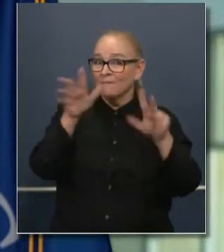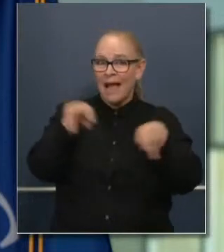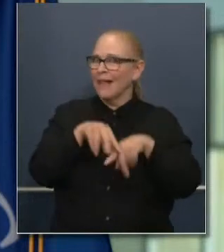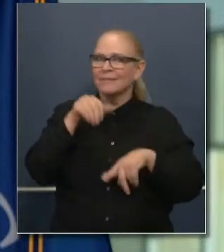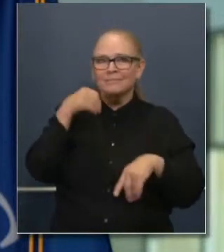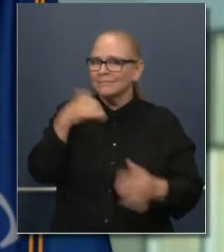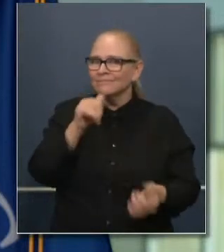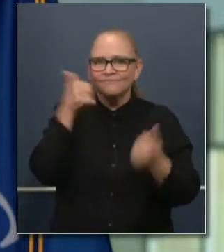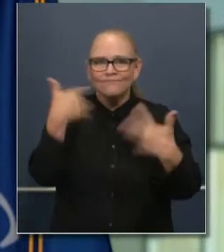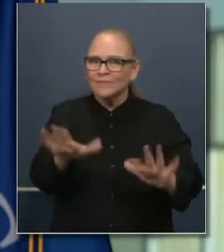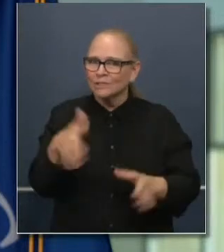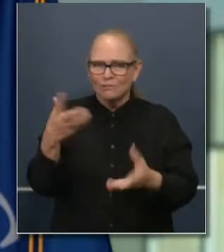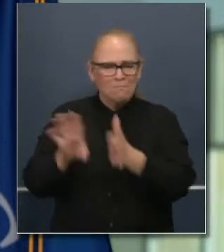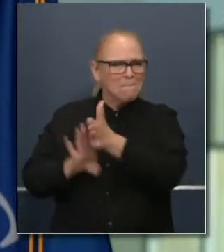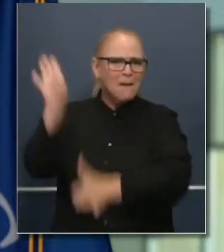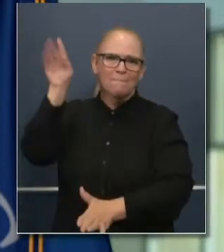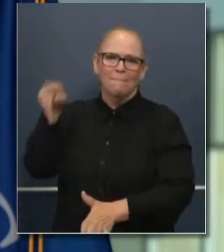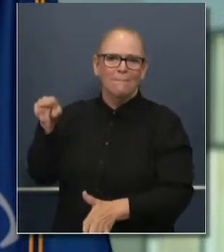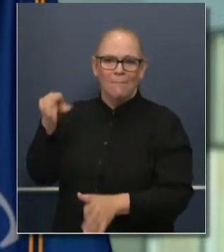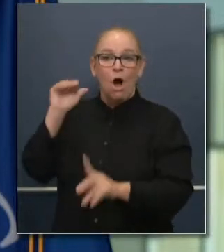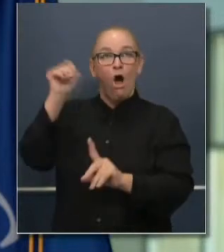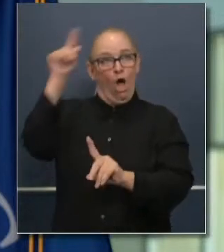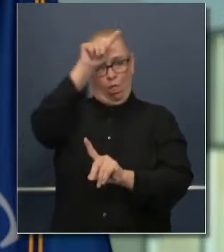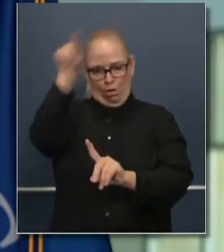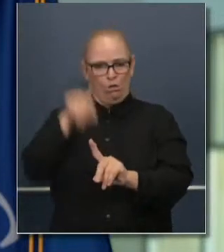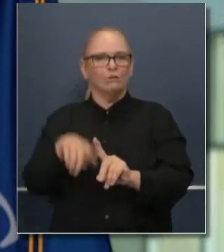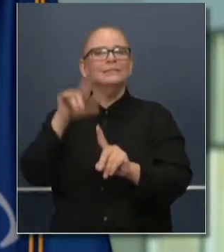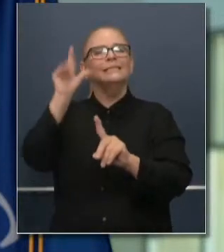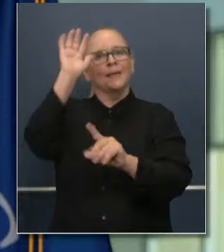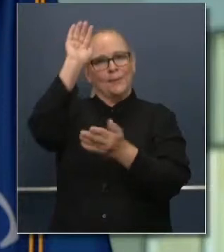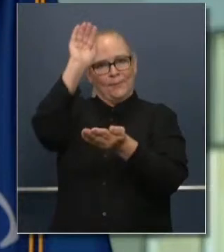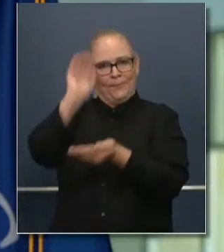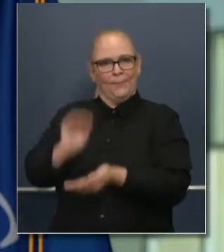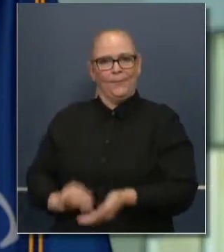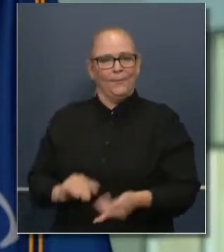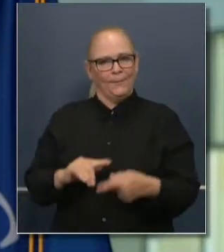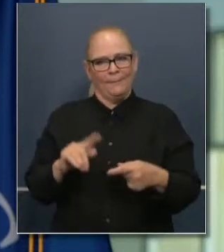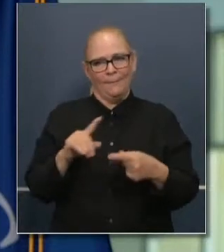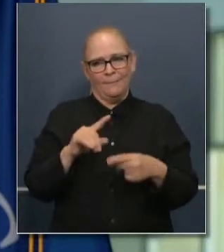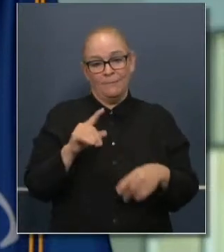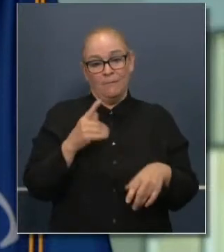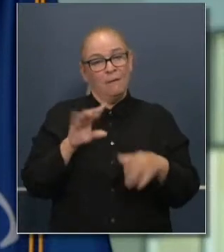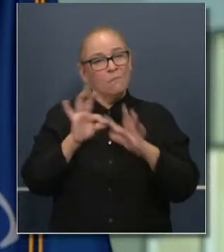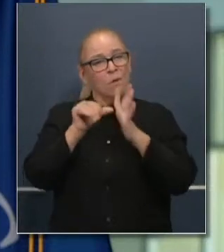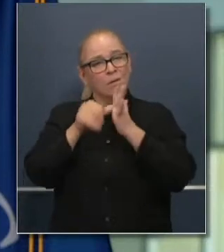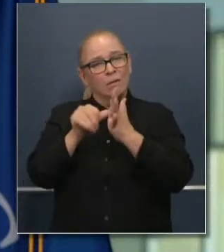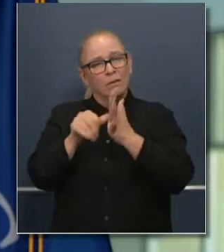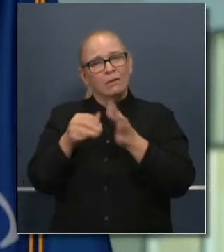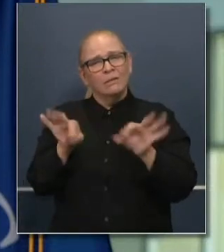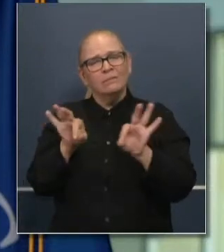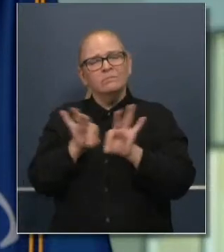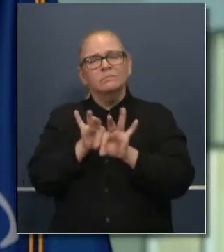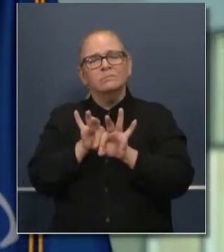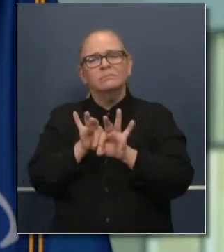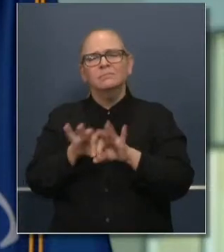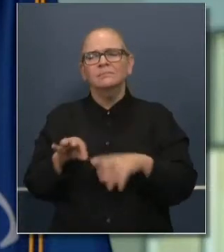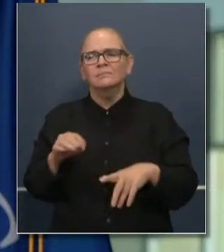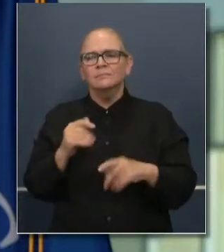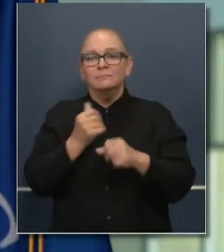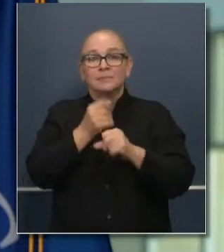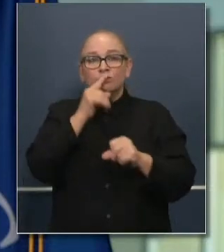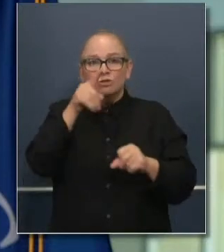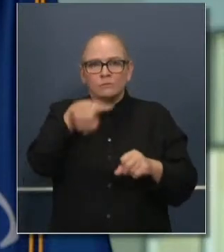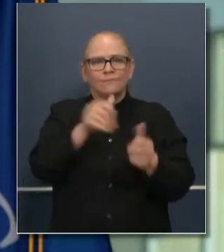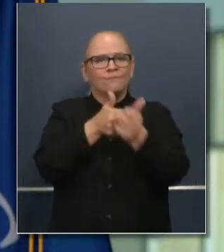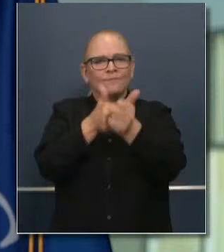and hospitalizations is encouraging. At the same time, we can quickly find ourselves back to